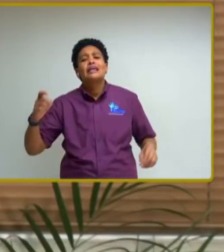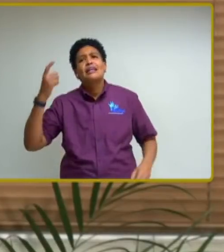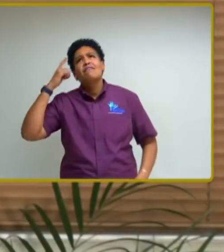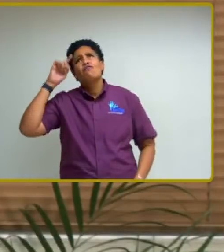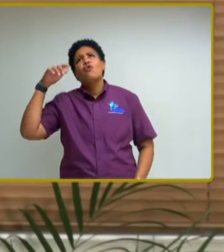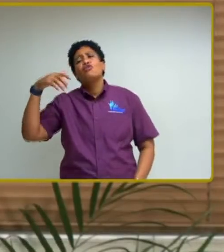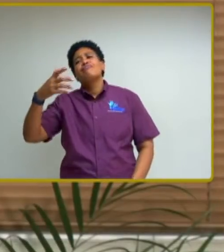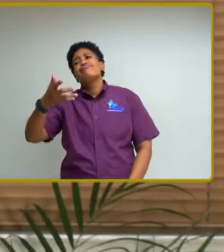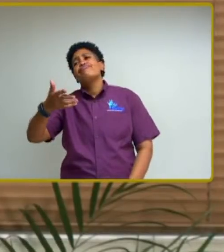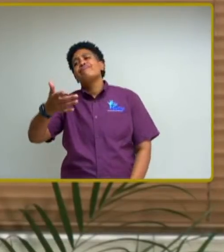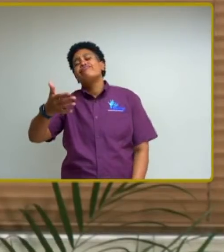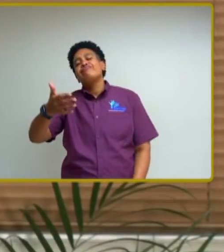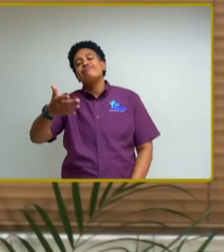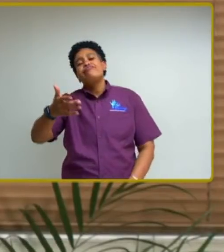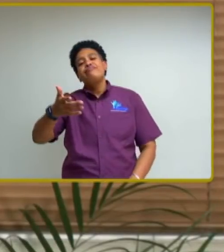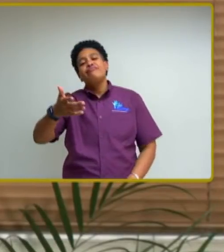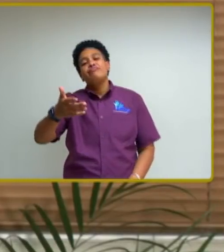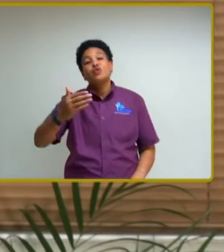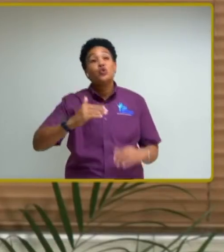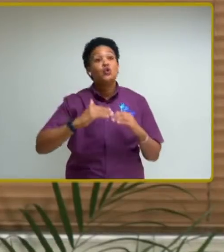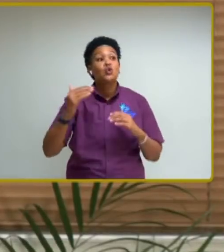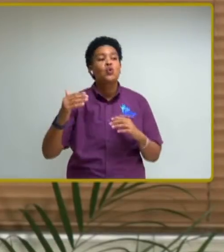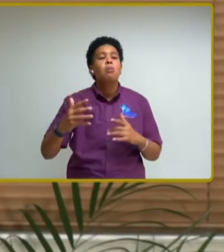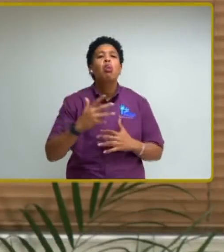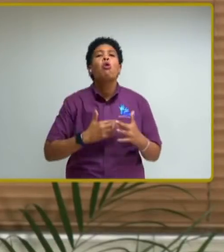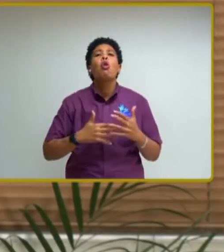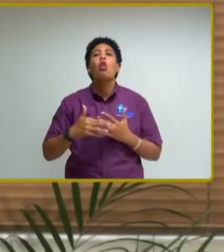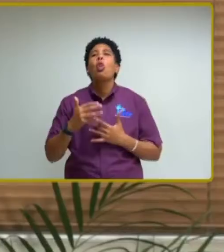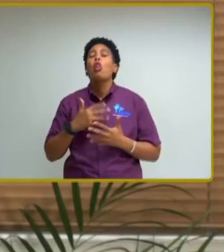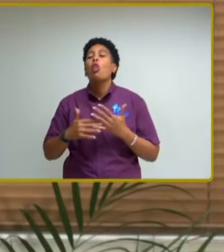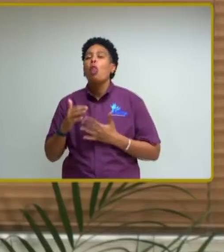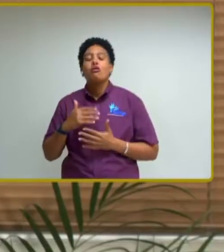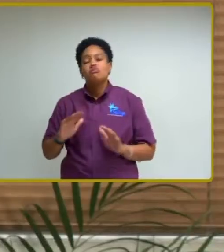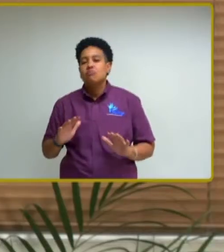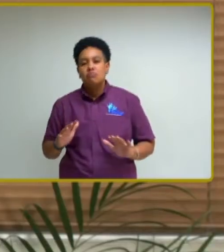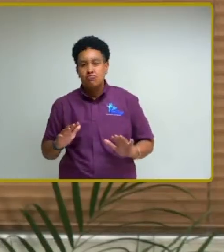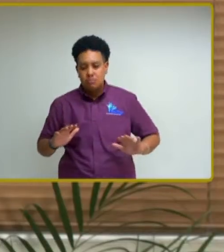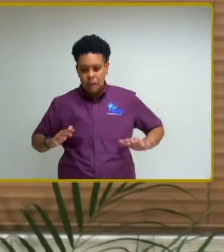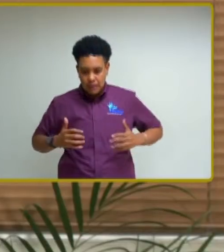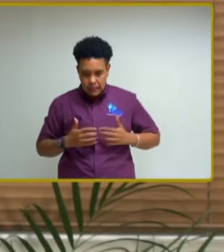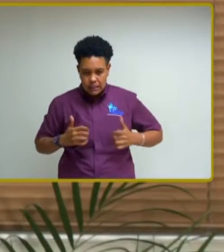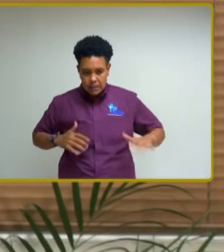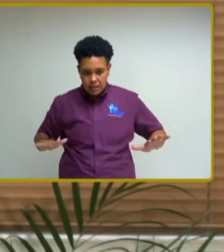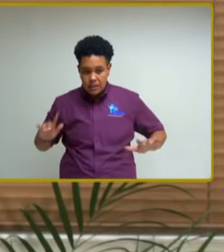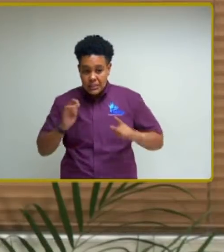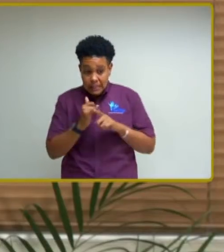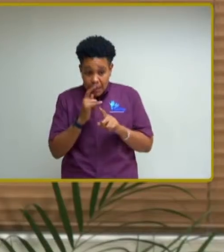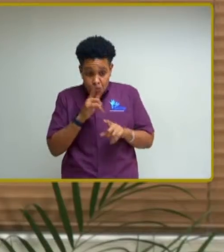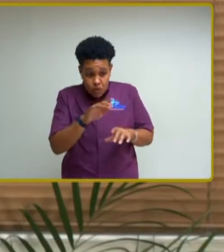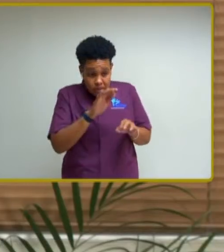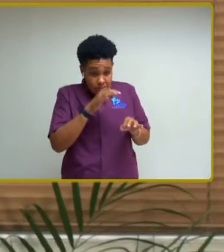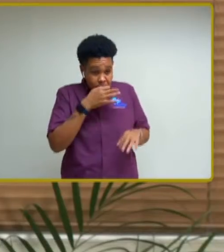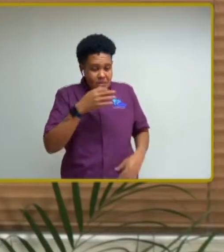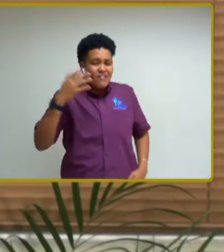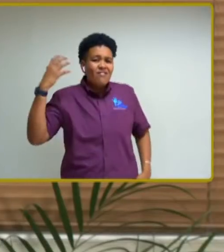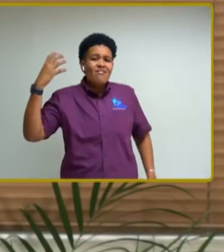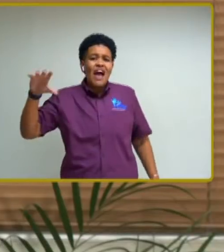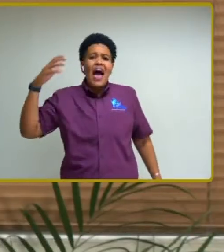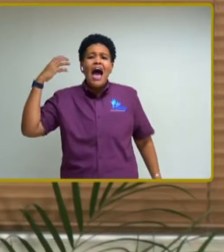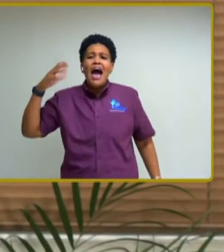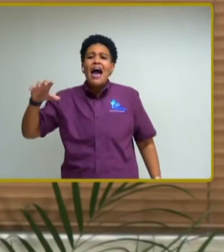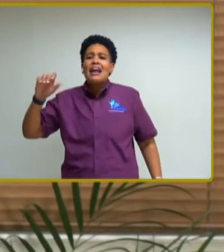for too much commingling, if you will. Similarly, we will equip the facility with fans to push